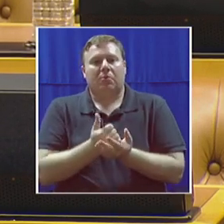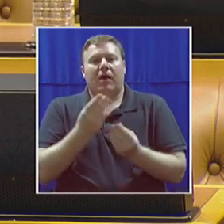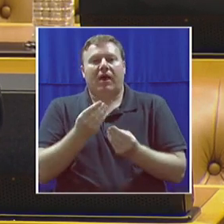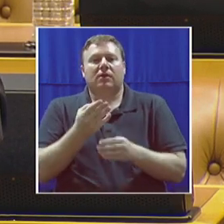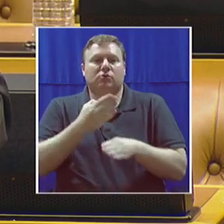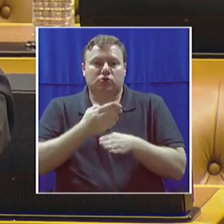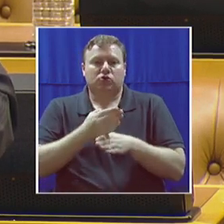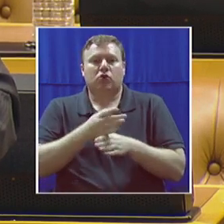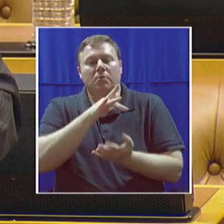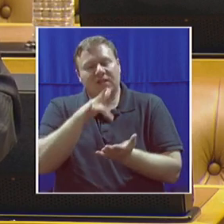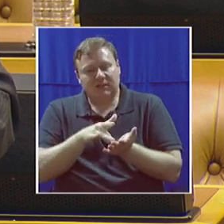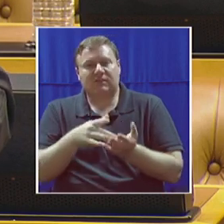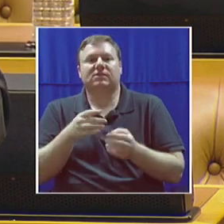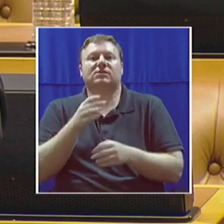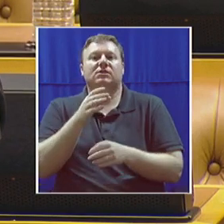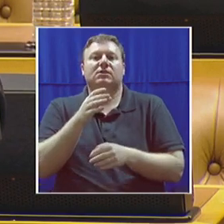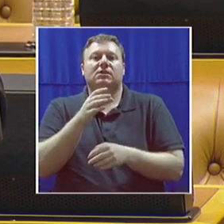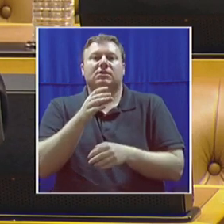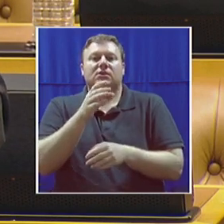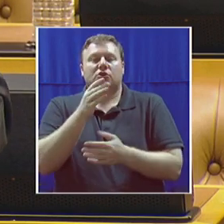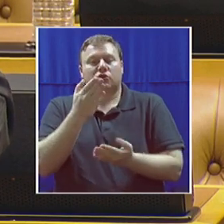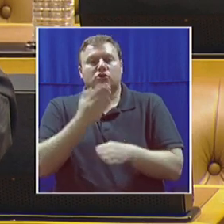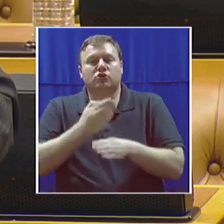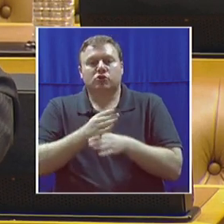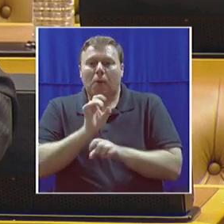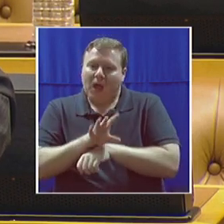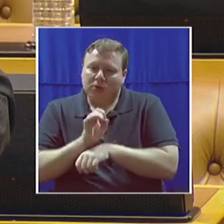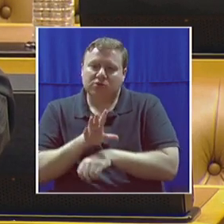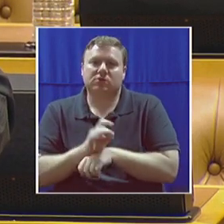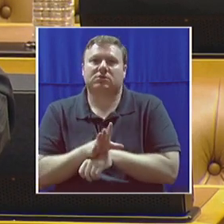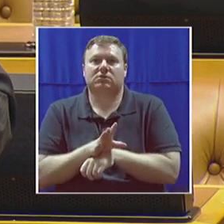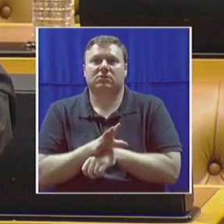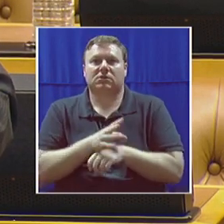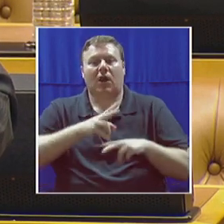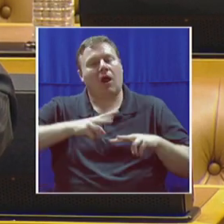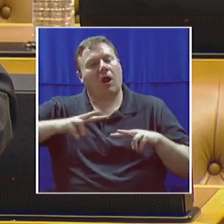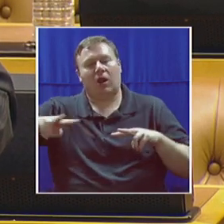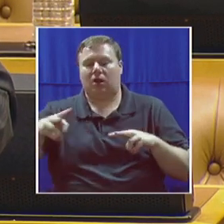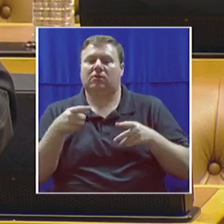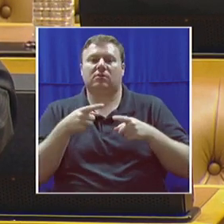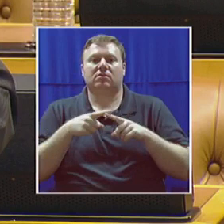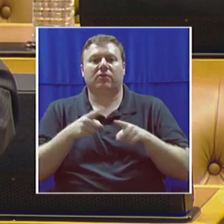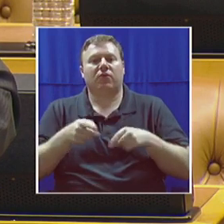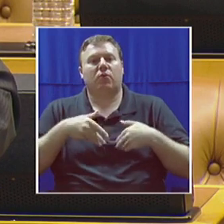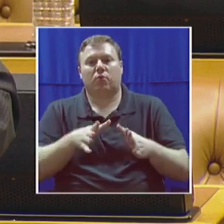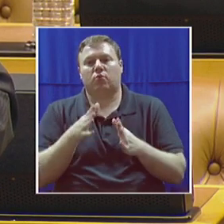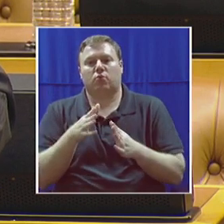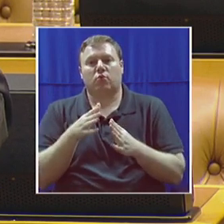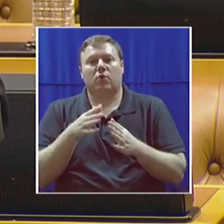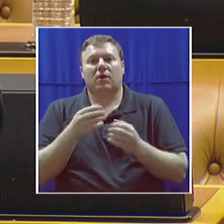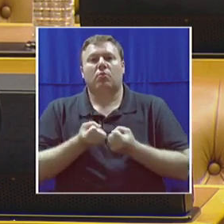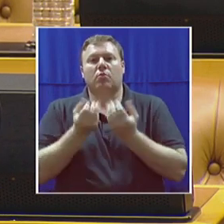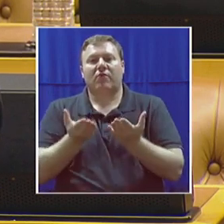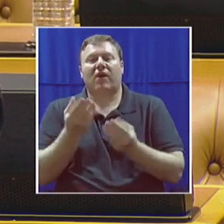career counseling uh employment scheme work Readiness promotion programs and providing young